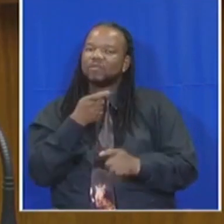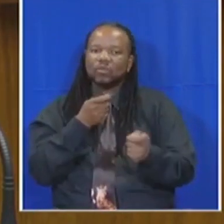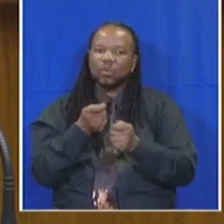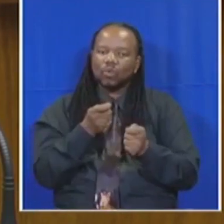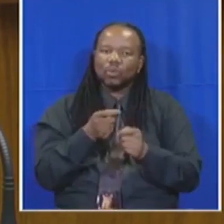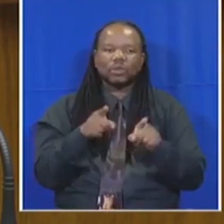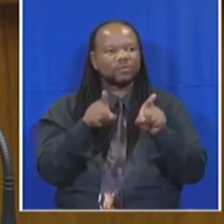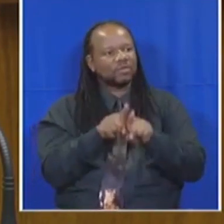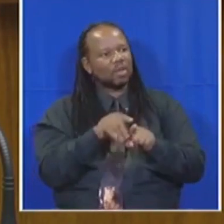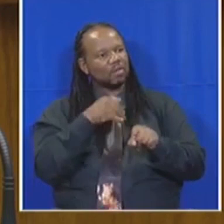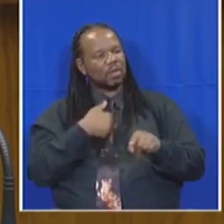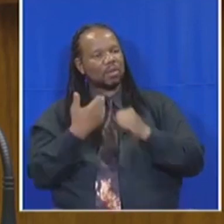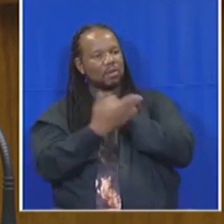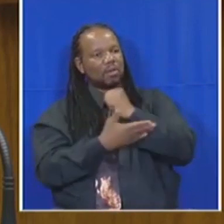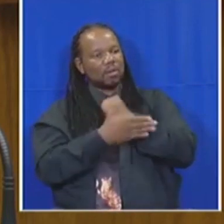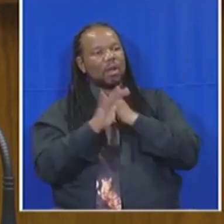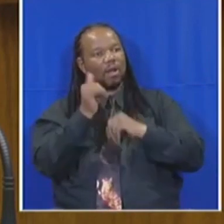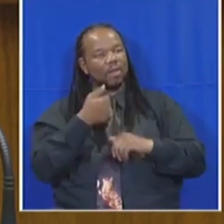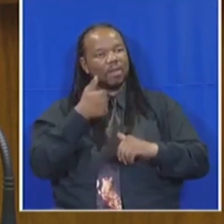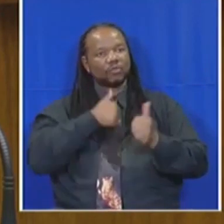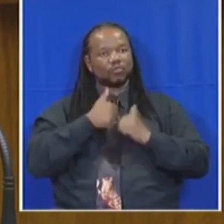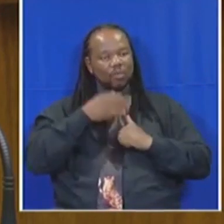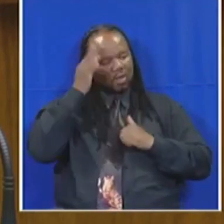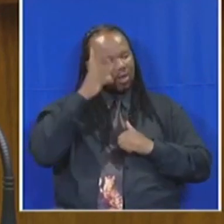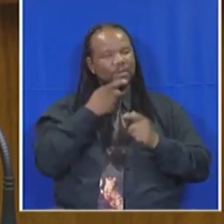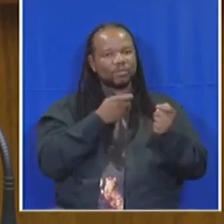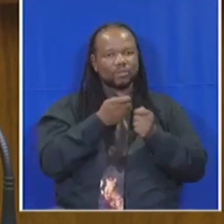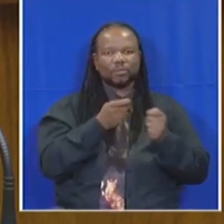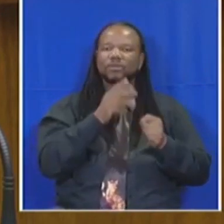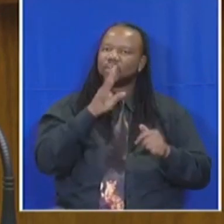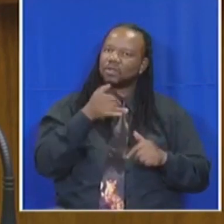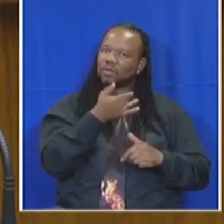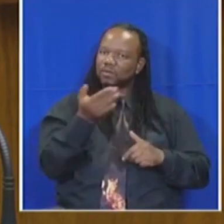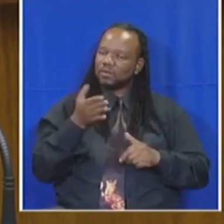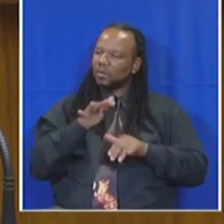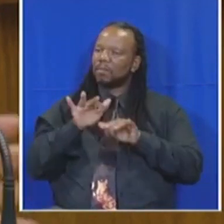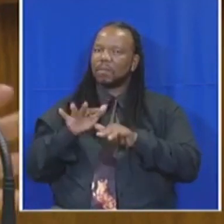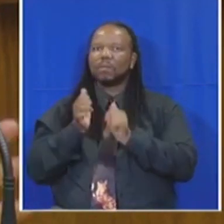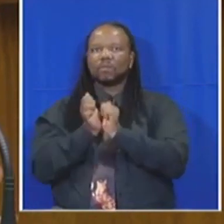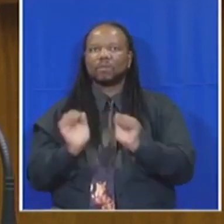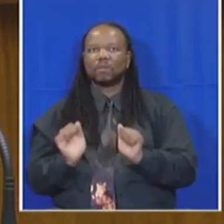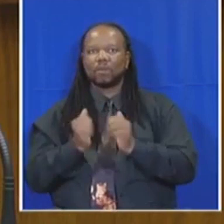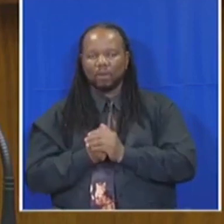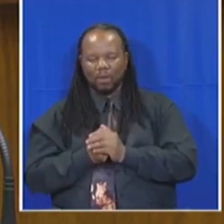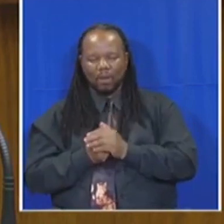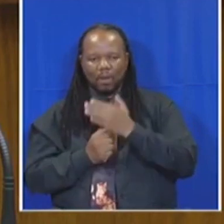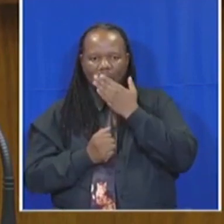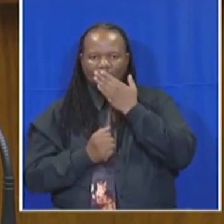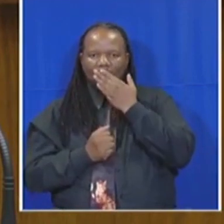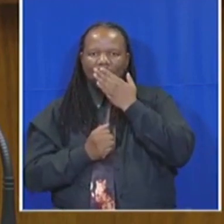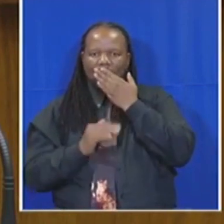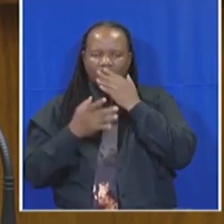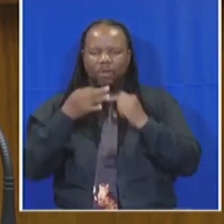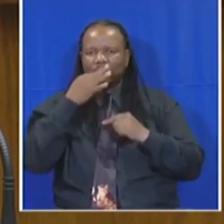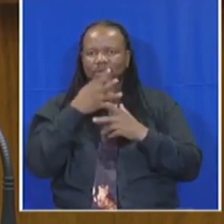the Zuma administration. That is the bigger issue here, and that is what matters. That goes to the heart of our democracy. So once it's all said and